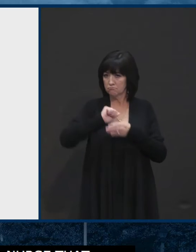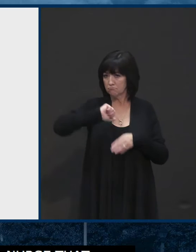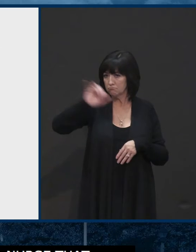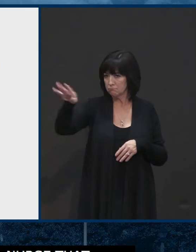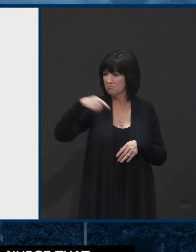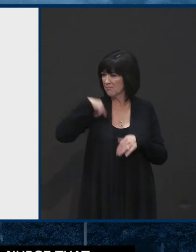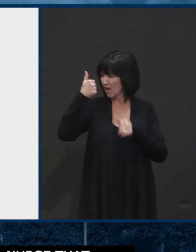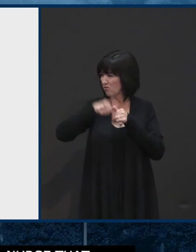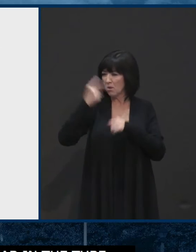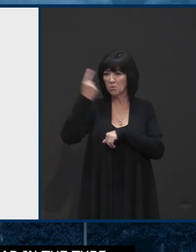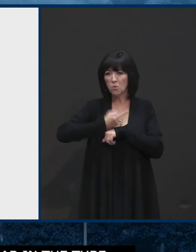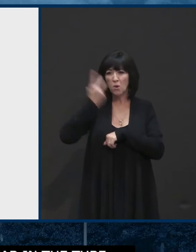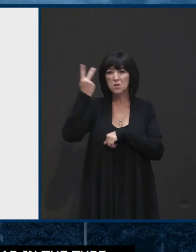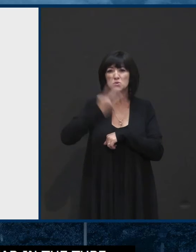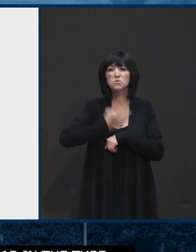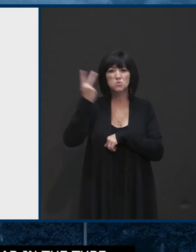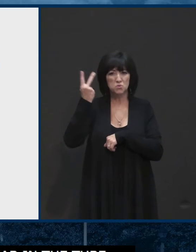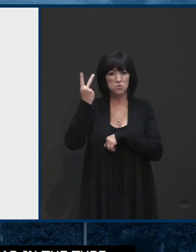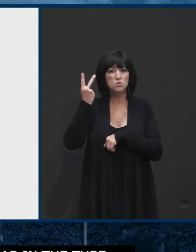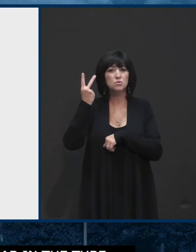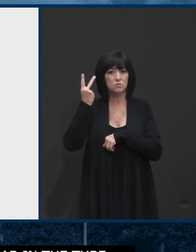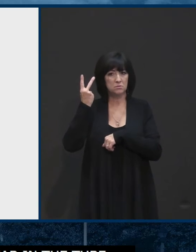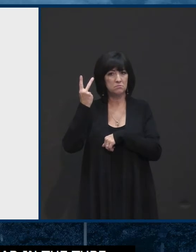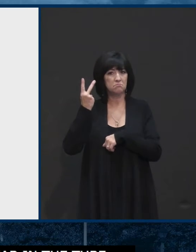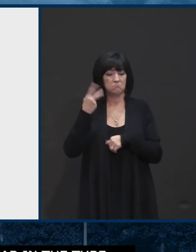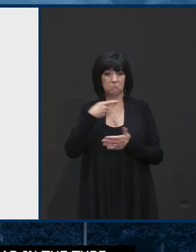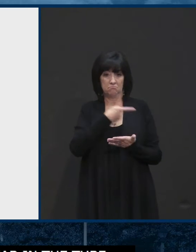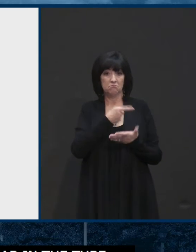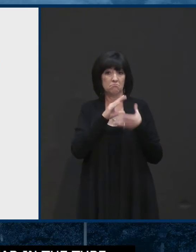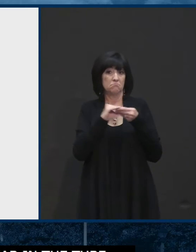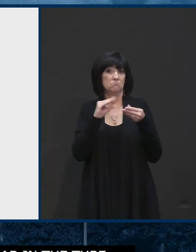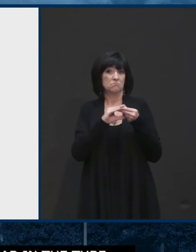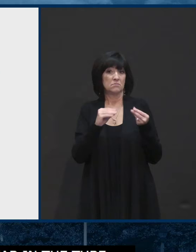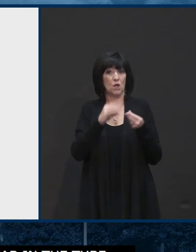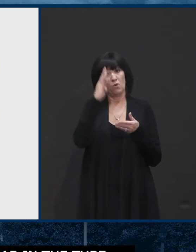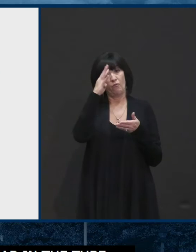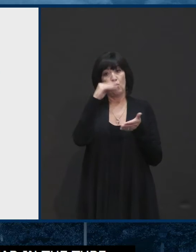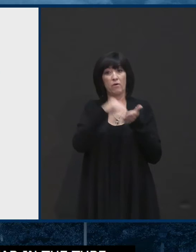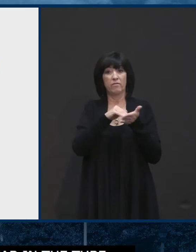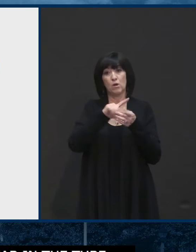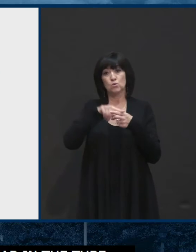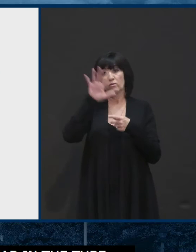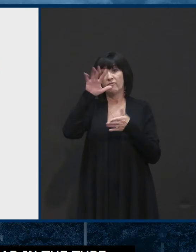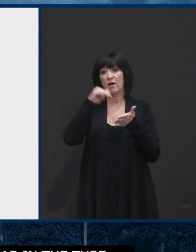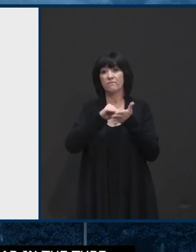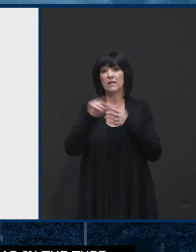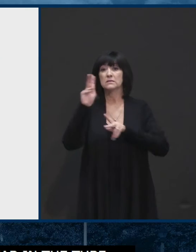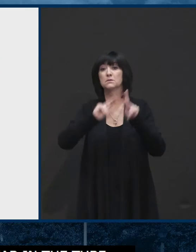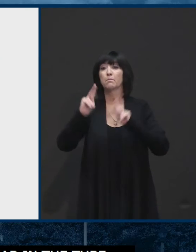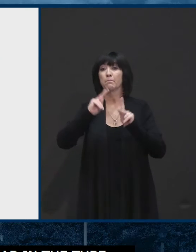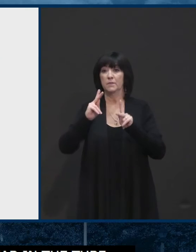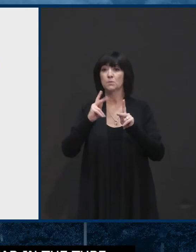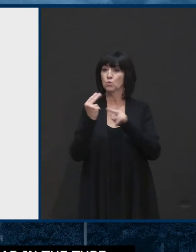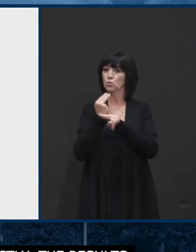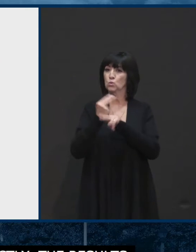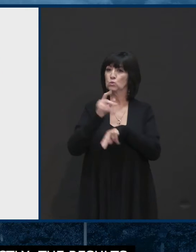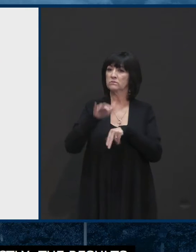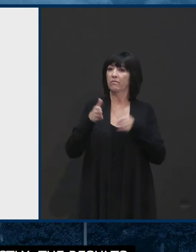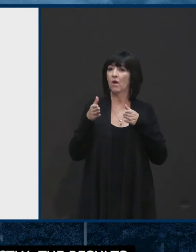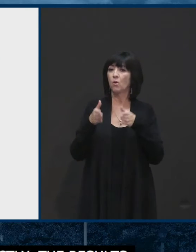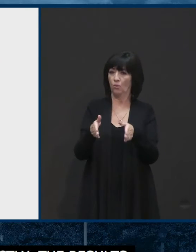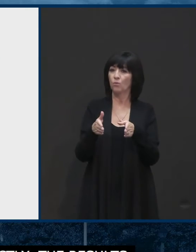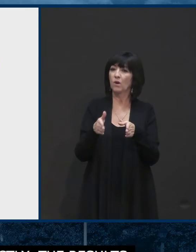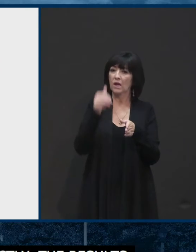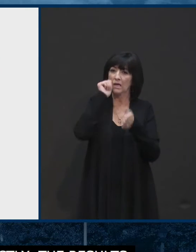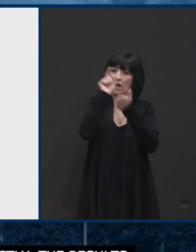it's very convenient. And you're saying 4,000 to 5,000 per week. It is a very convenient way of knowing